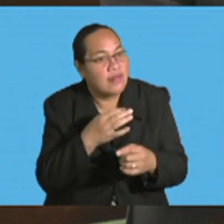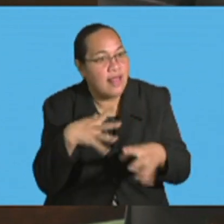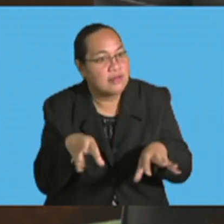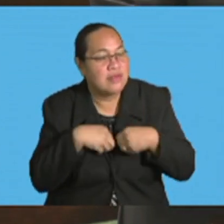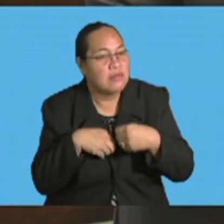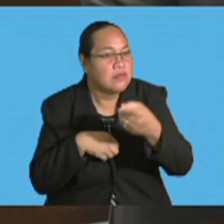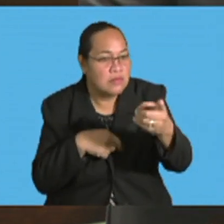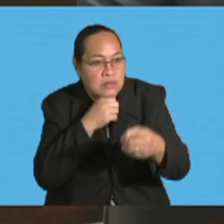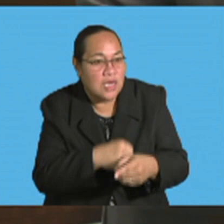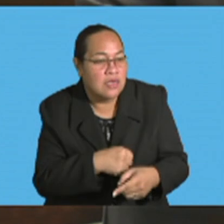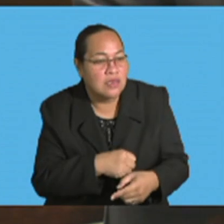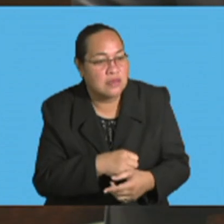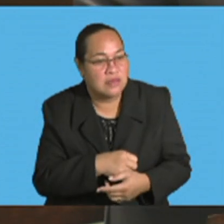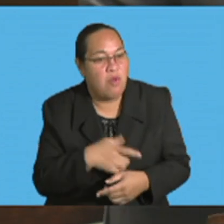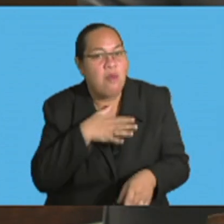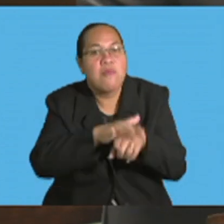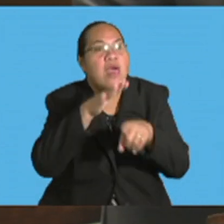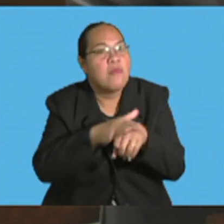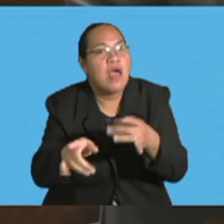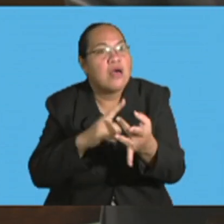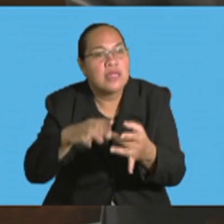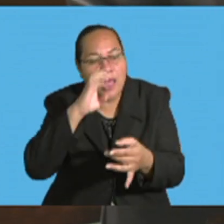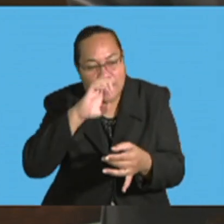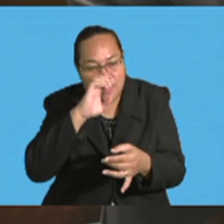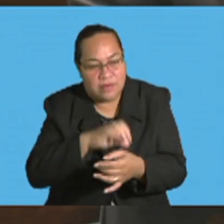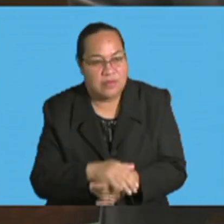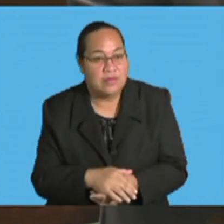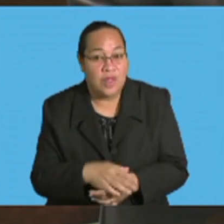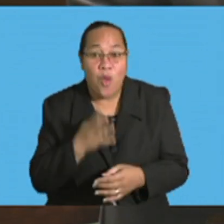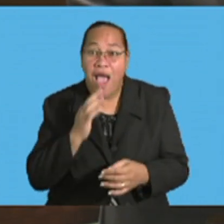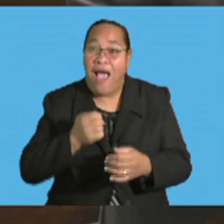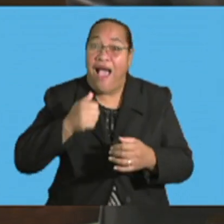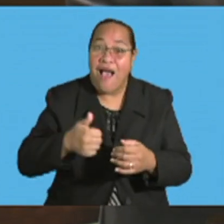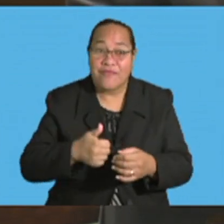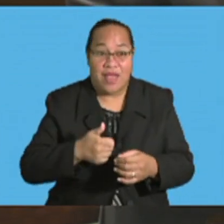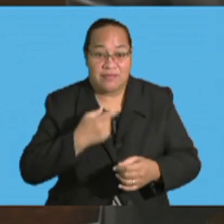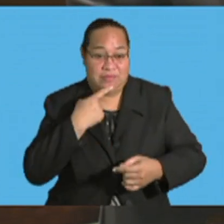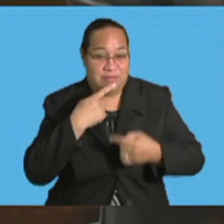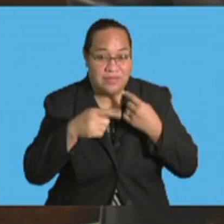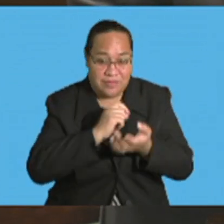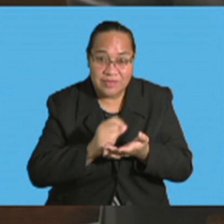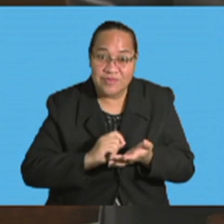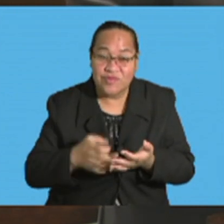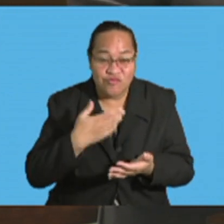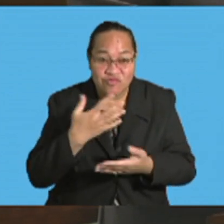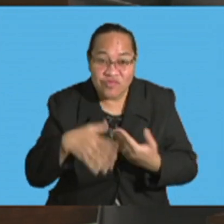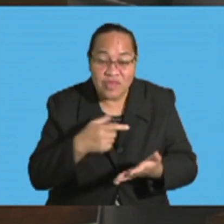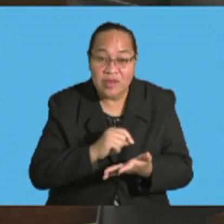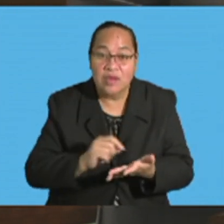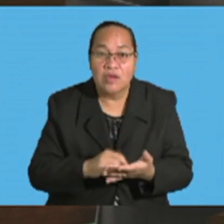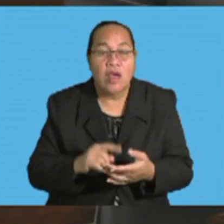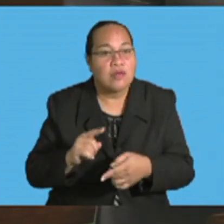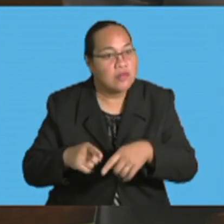ethnic lines. In the aftermath of Mbulitabo's assault on the truth and common decency, your